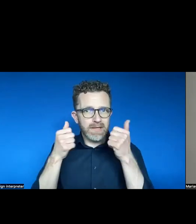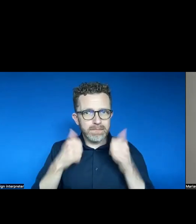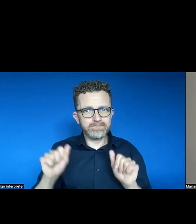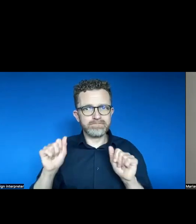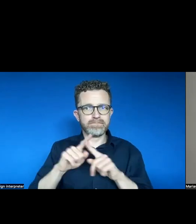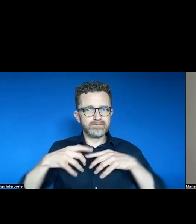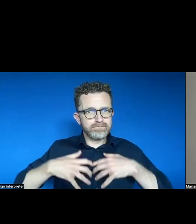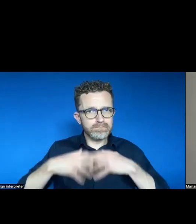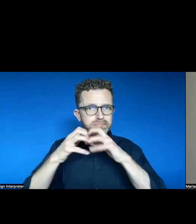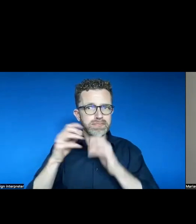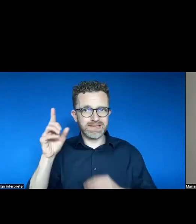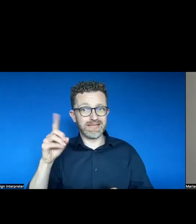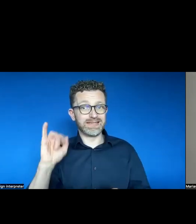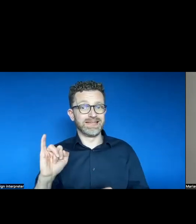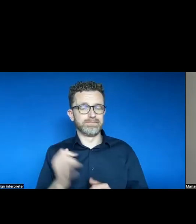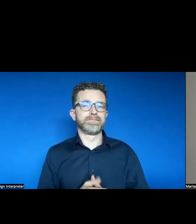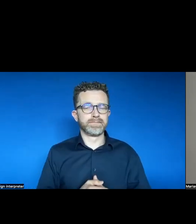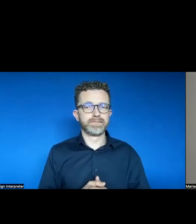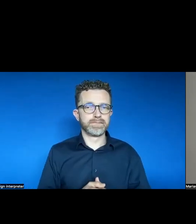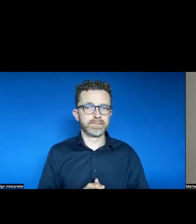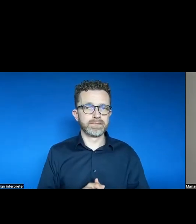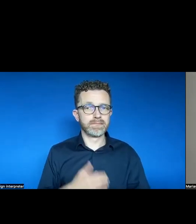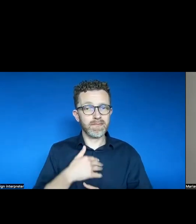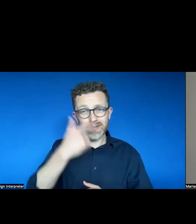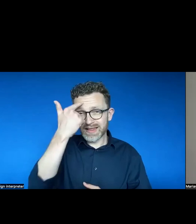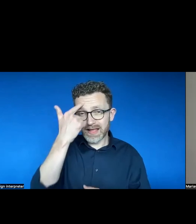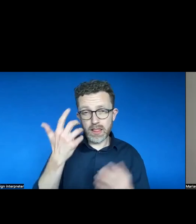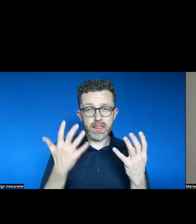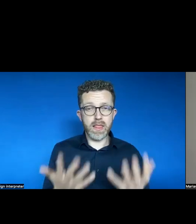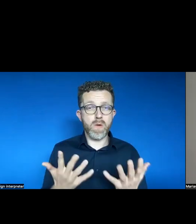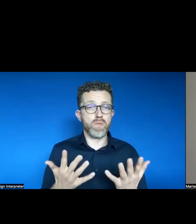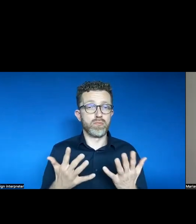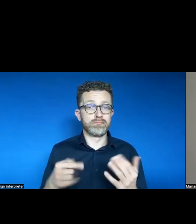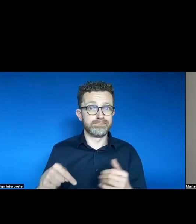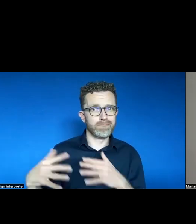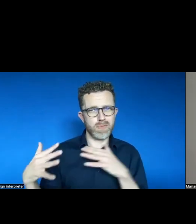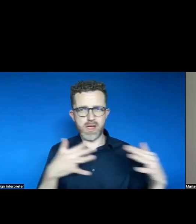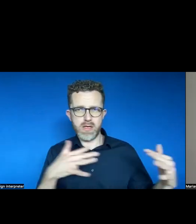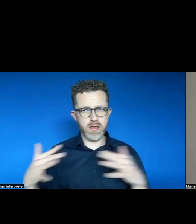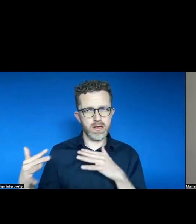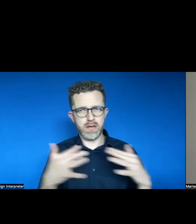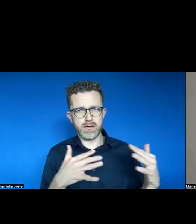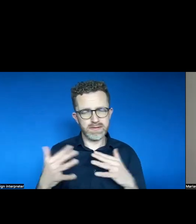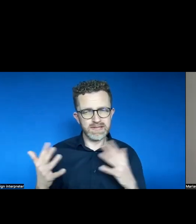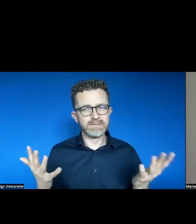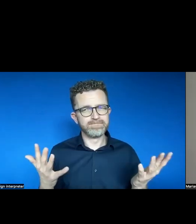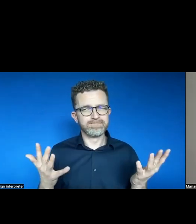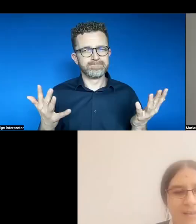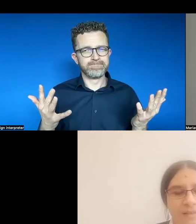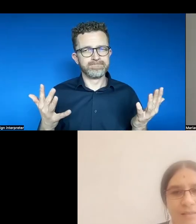now during the war, this should be the last one, and it should be